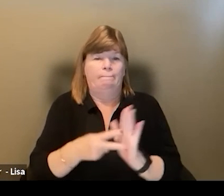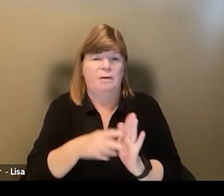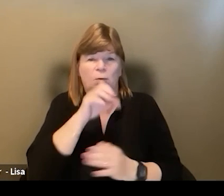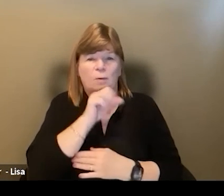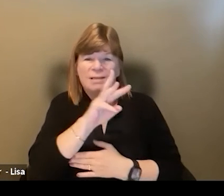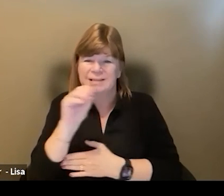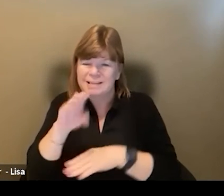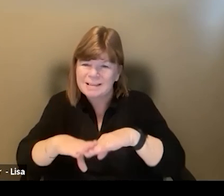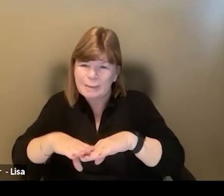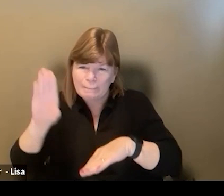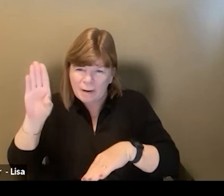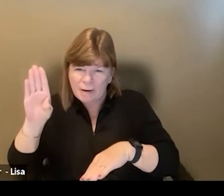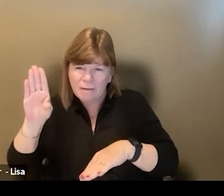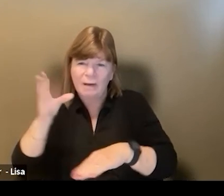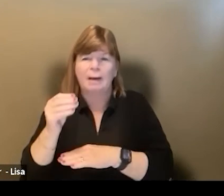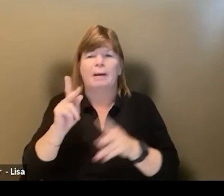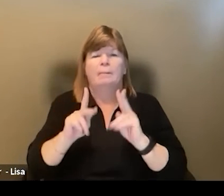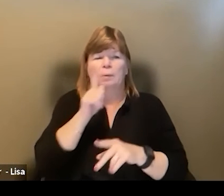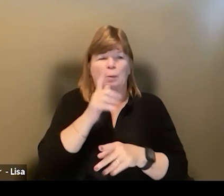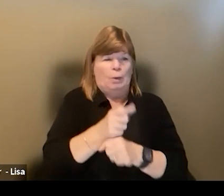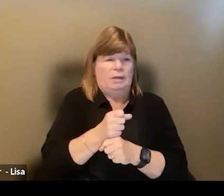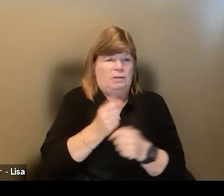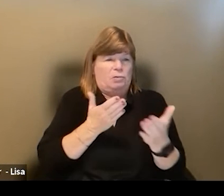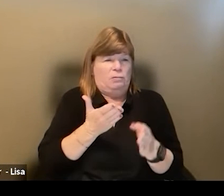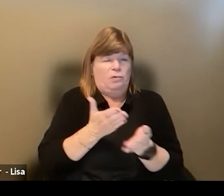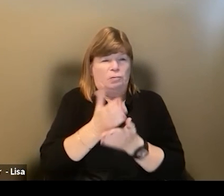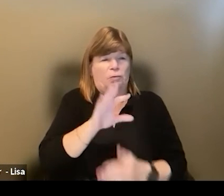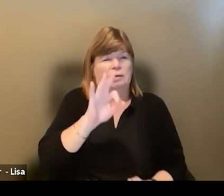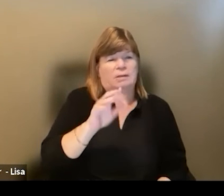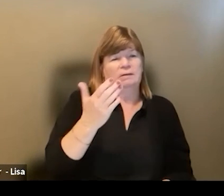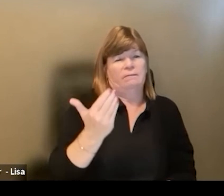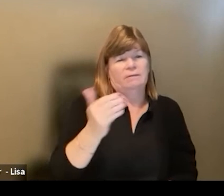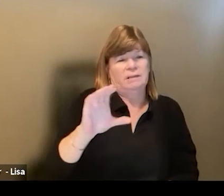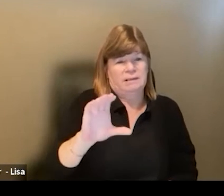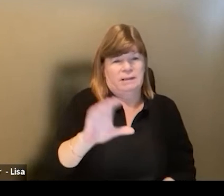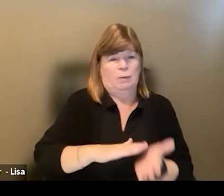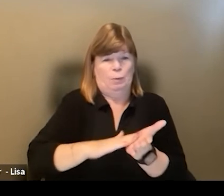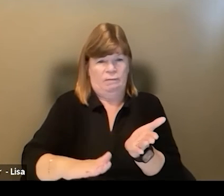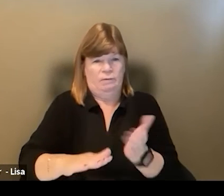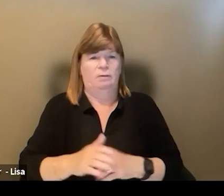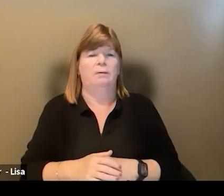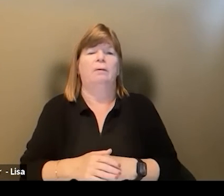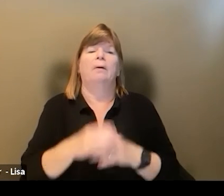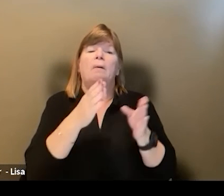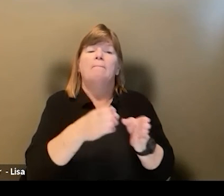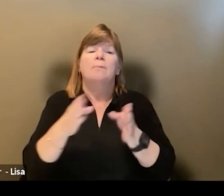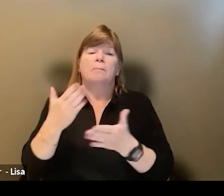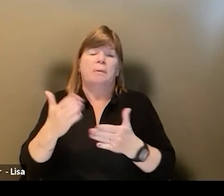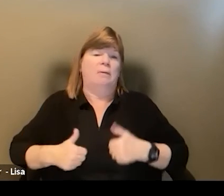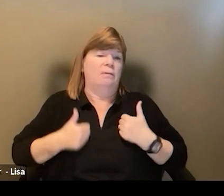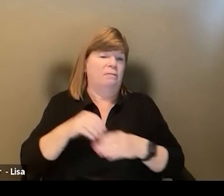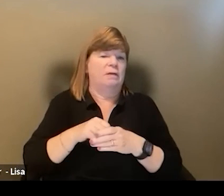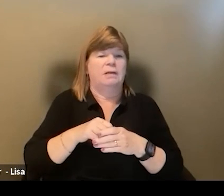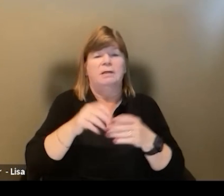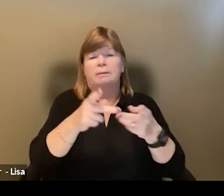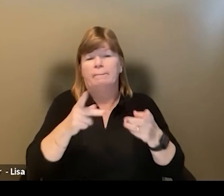ages 60 and older, and individuals who receive services through a 1915 C waiver, individuals who live